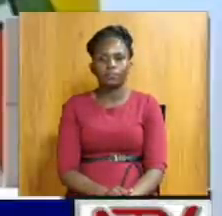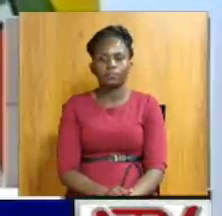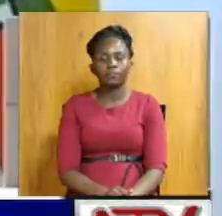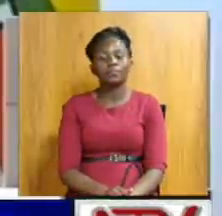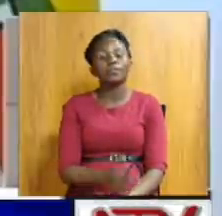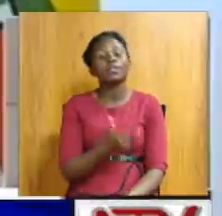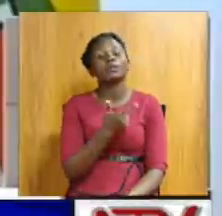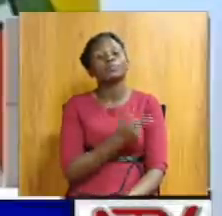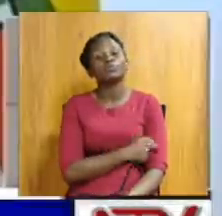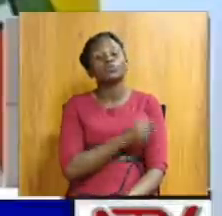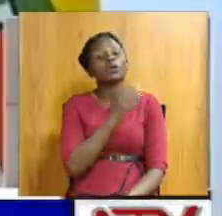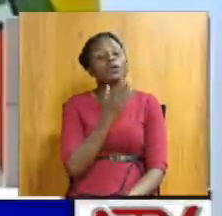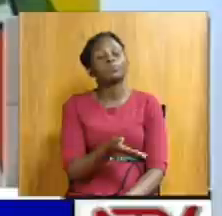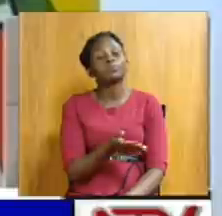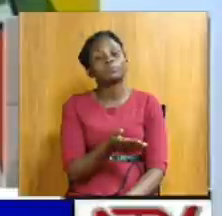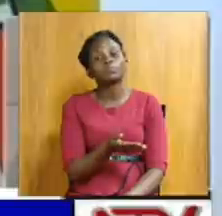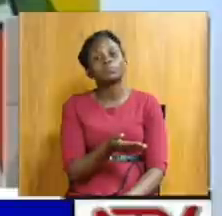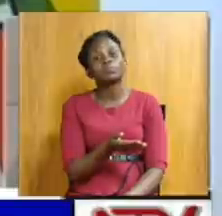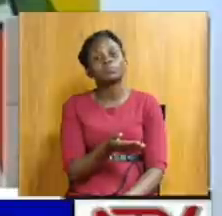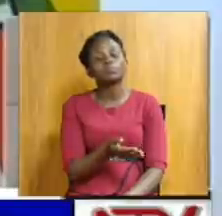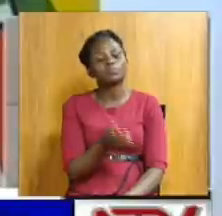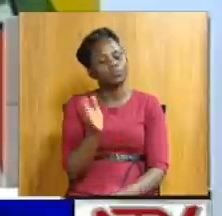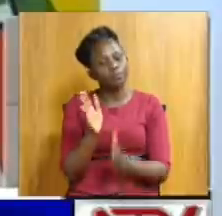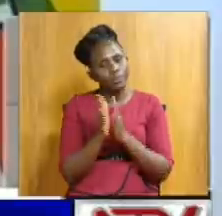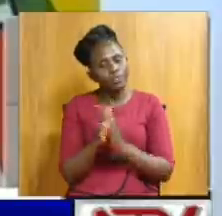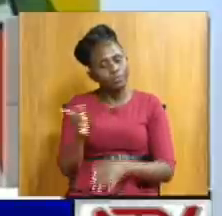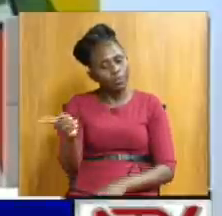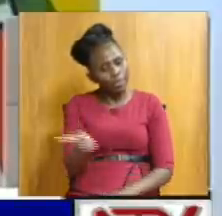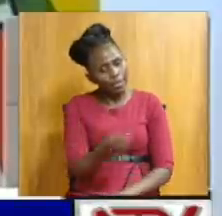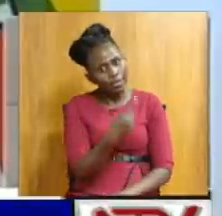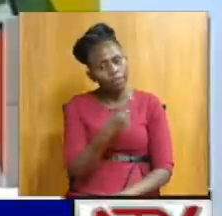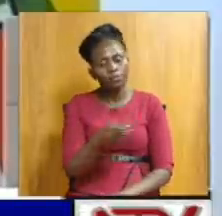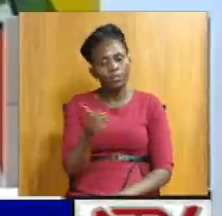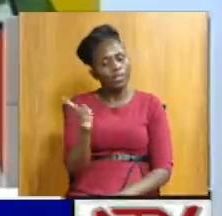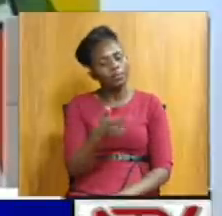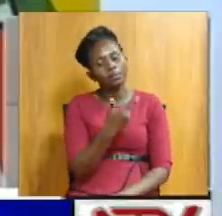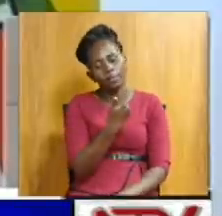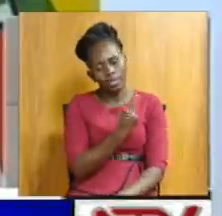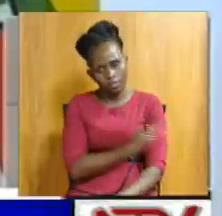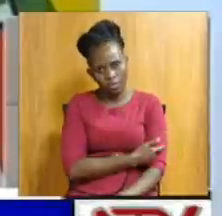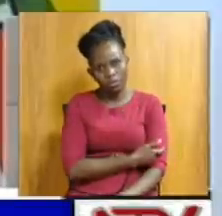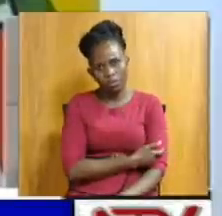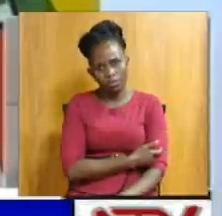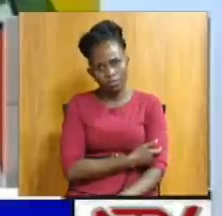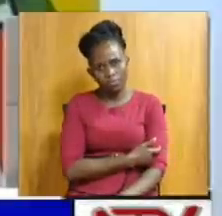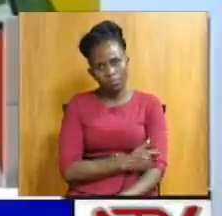Empiso katwezili mugende babageme.